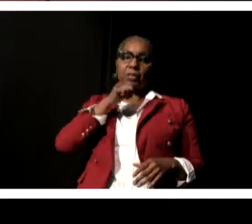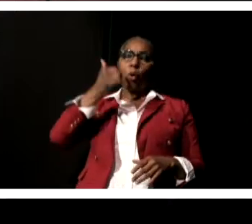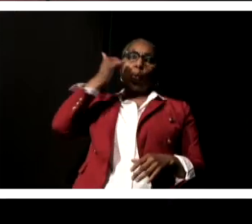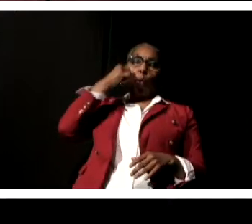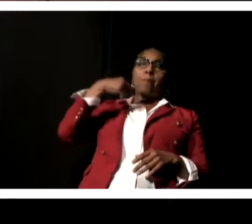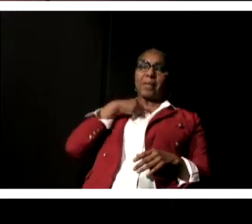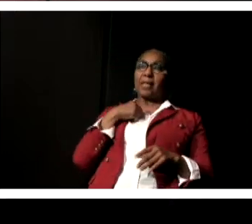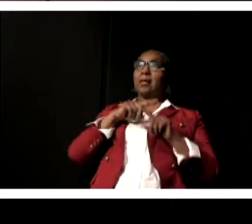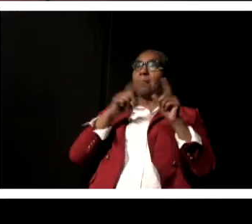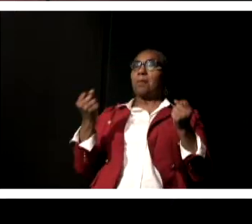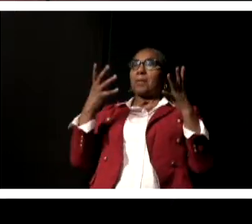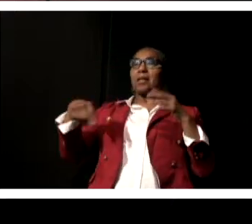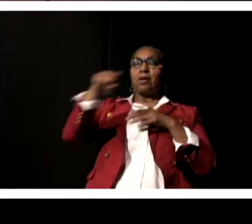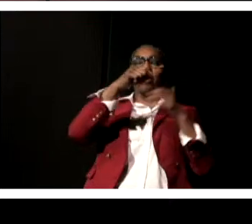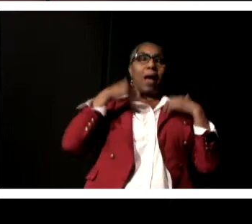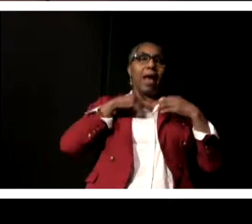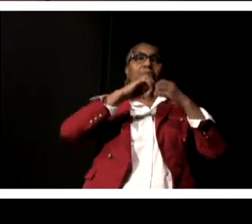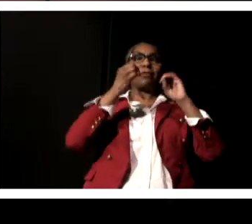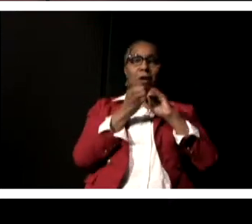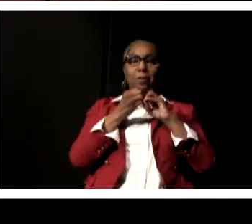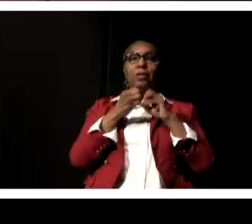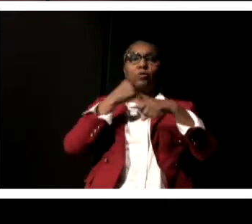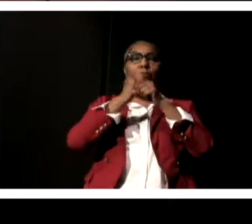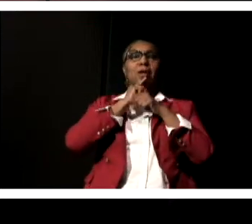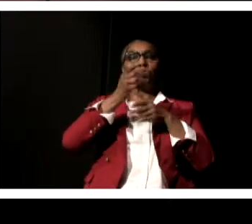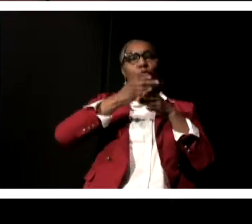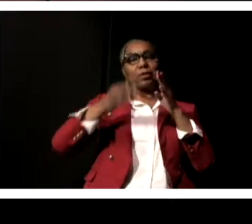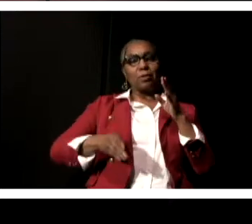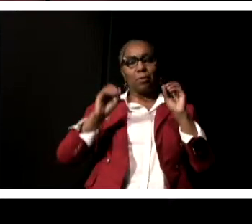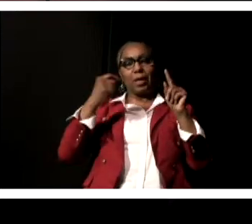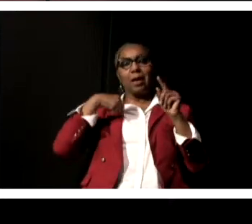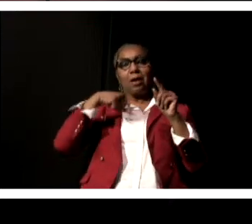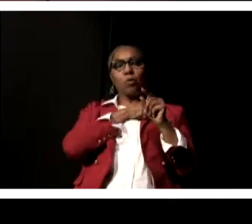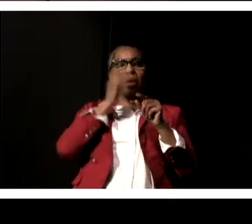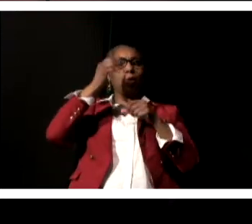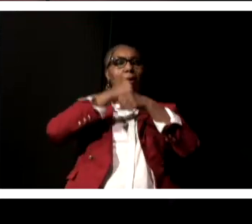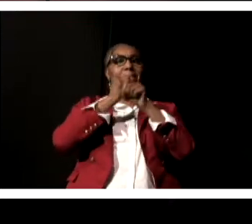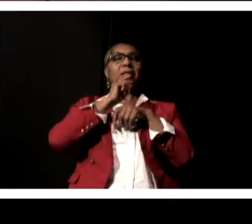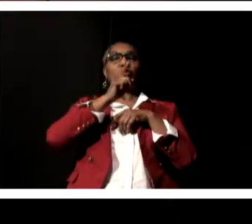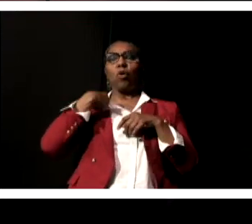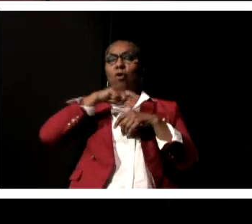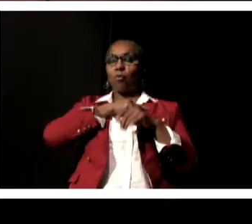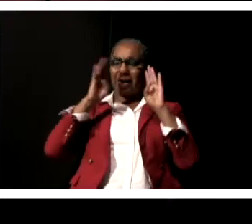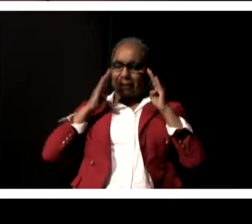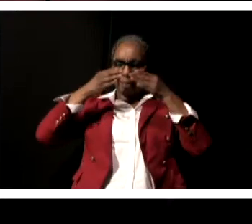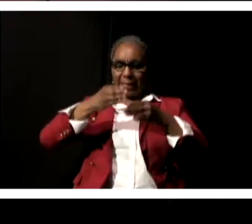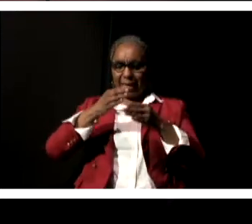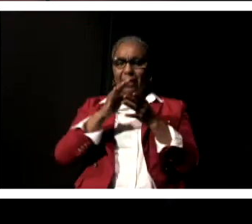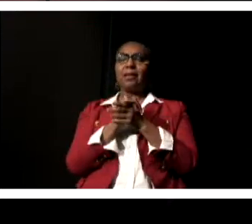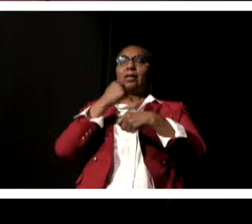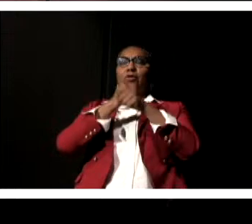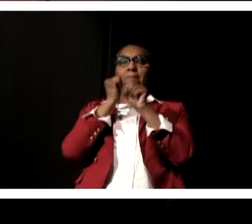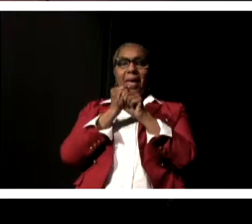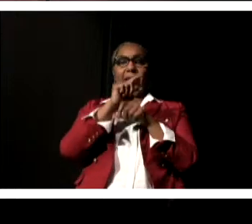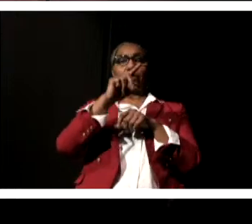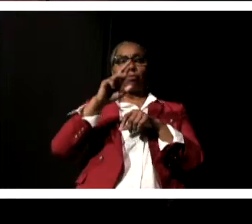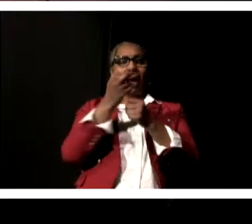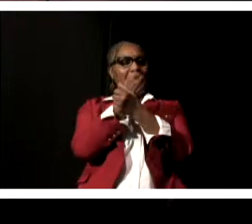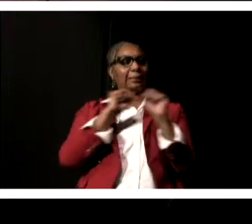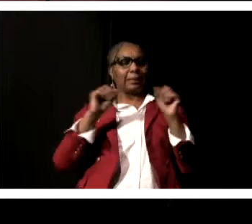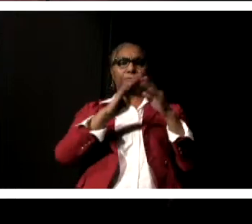number. To ensure results, we are going to make certain that we're dedicated to making Little Rock a safe